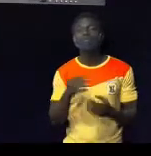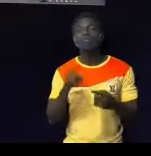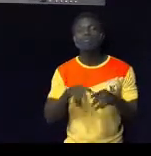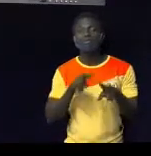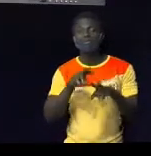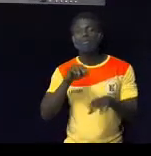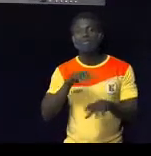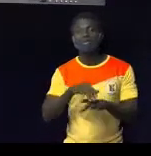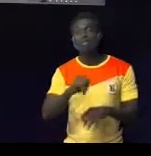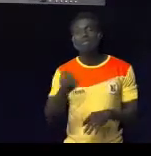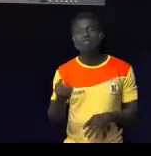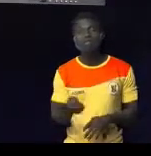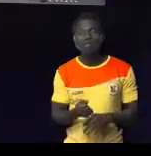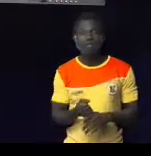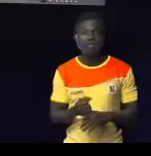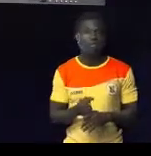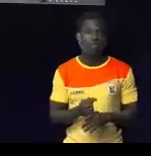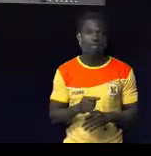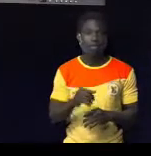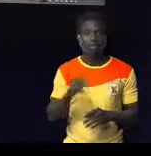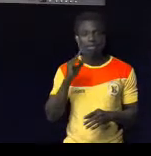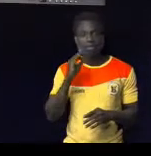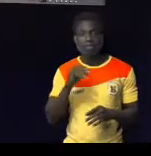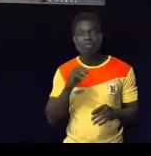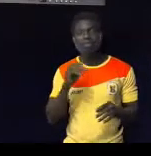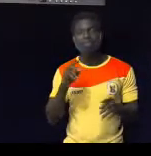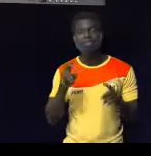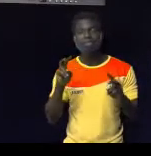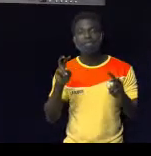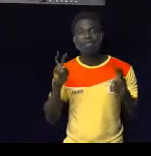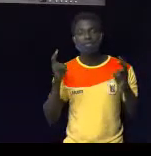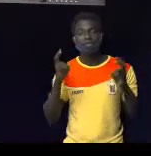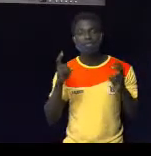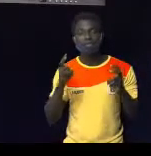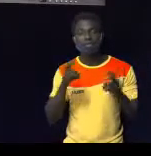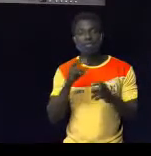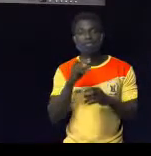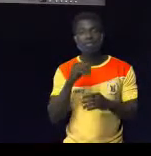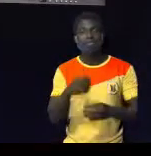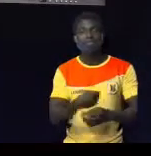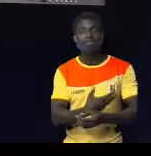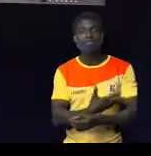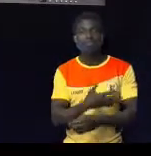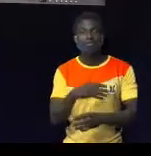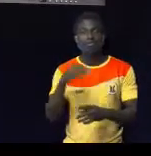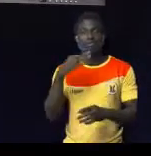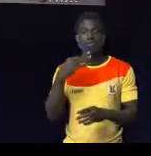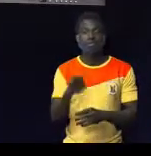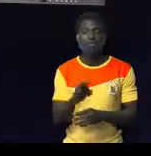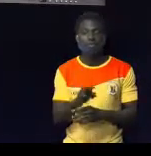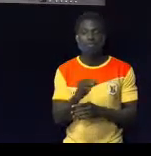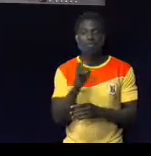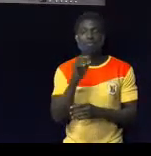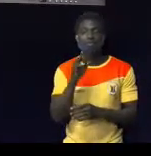topic. And our topic for today is influences of foreign culture on our cultural values. Influences